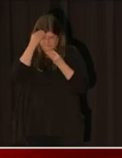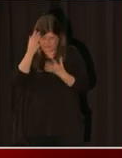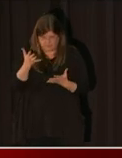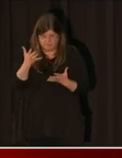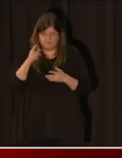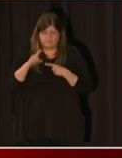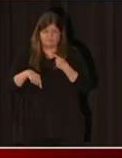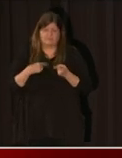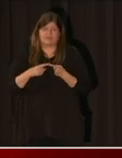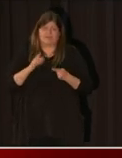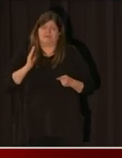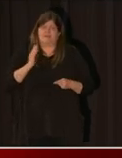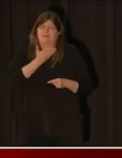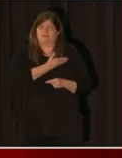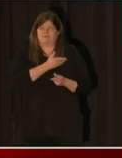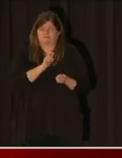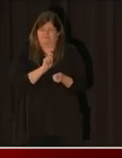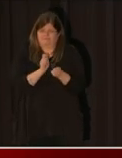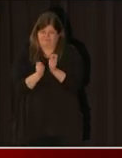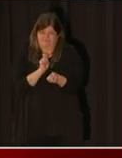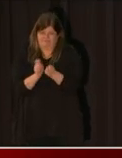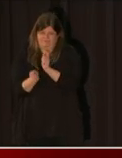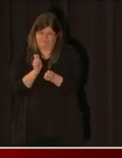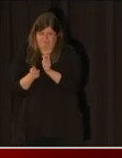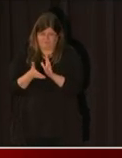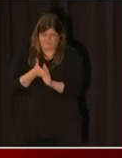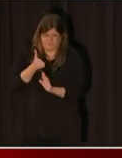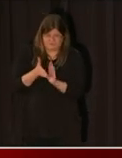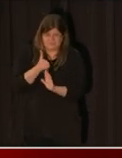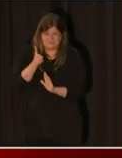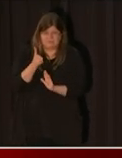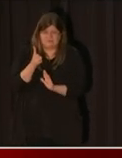operations at the depopulated DOC and